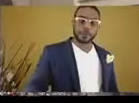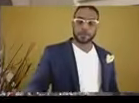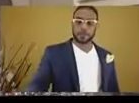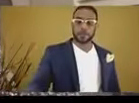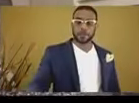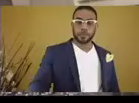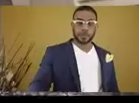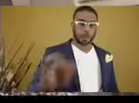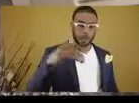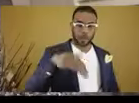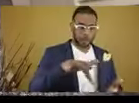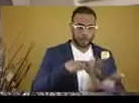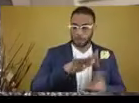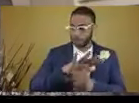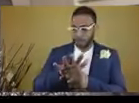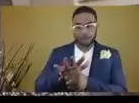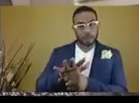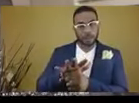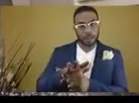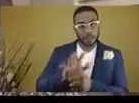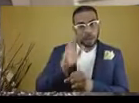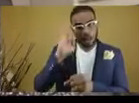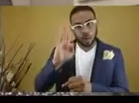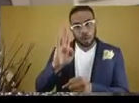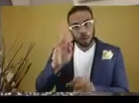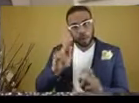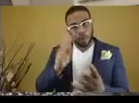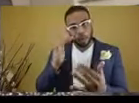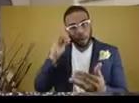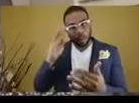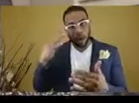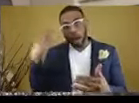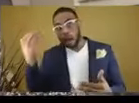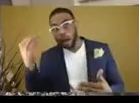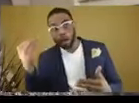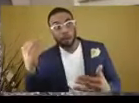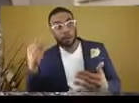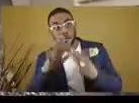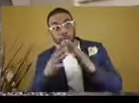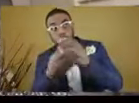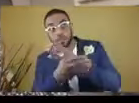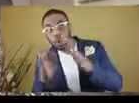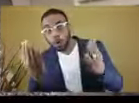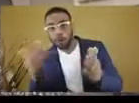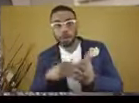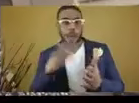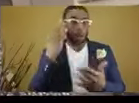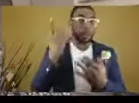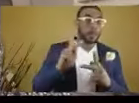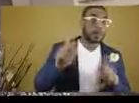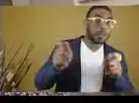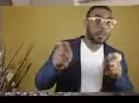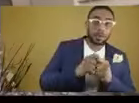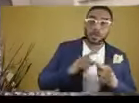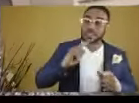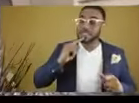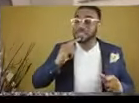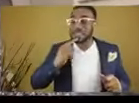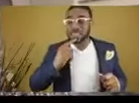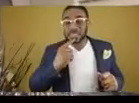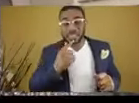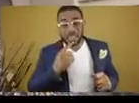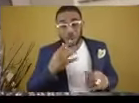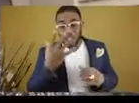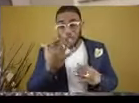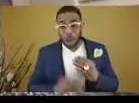that we're in the middle of a pandemic. I know that people are waiting for outside to get open again. I know that people are dealing with extraordinary loss,